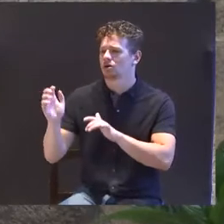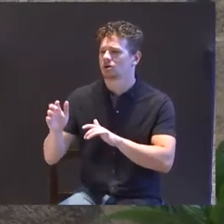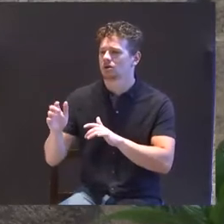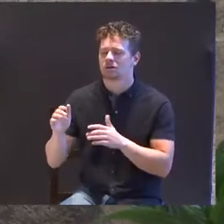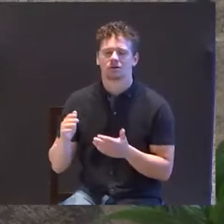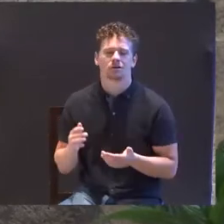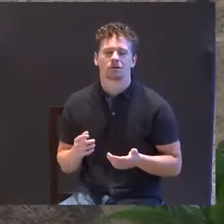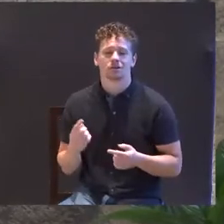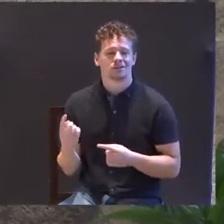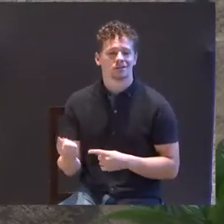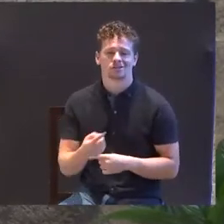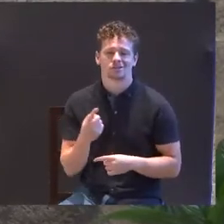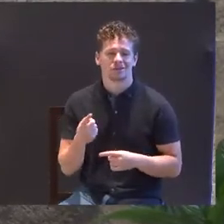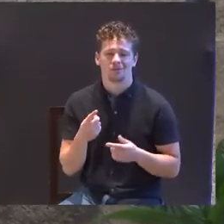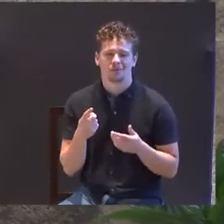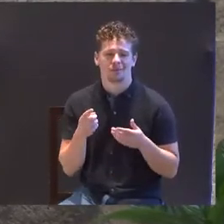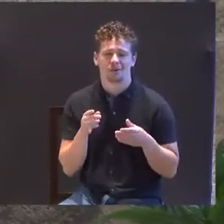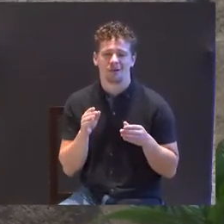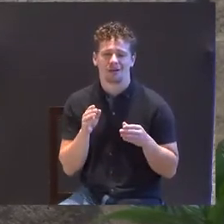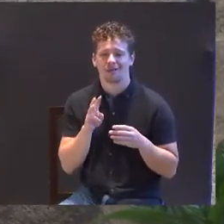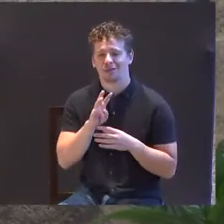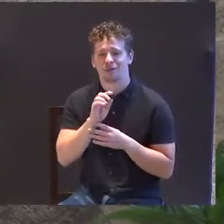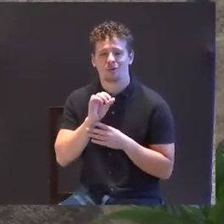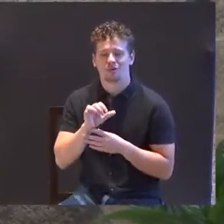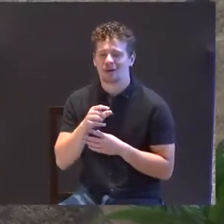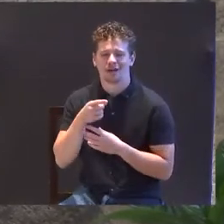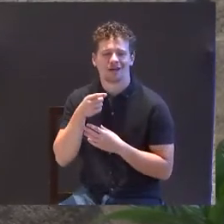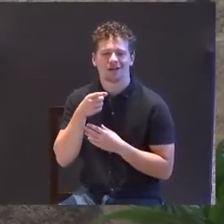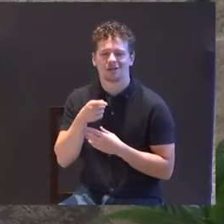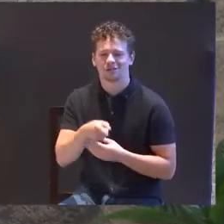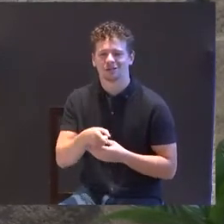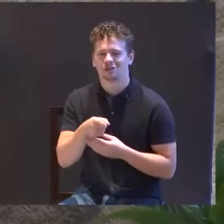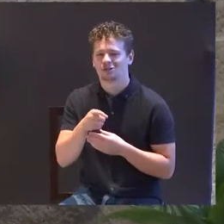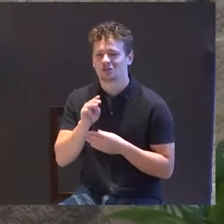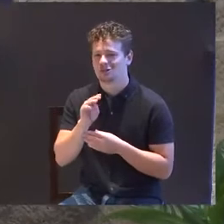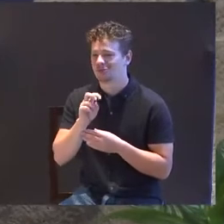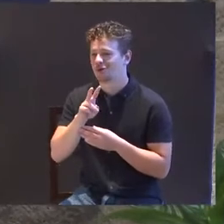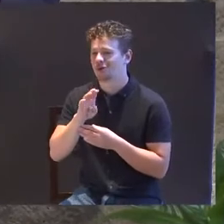Something in the Way She Moves. You can change the lyrics on that if you choose to.